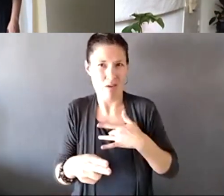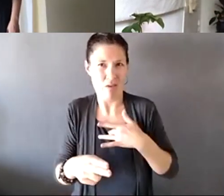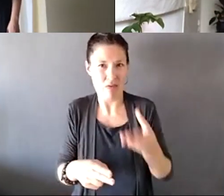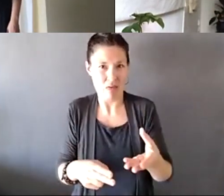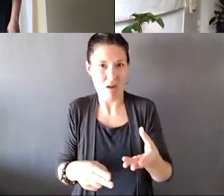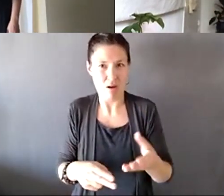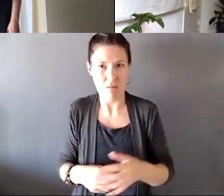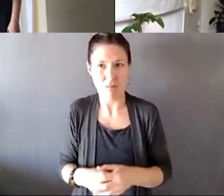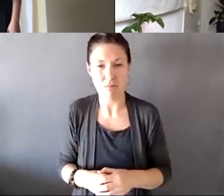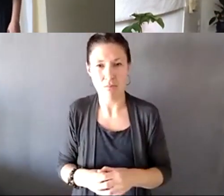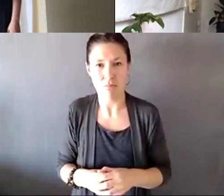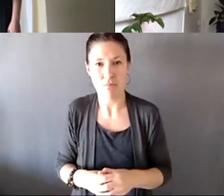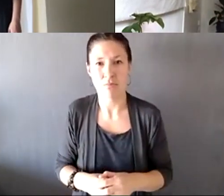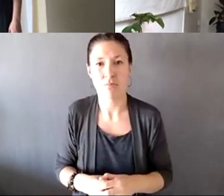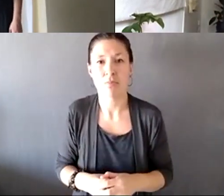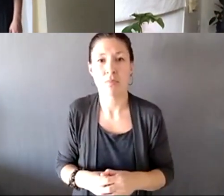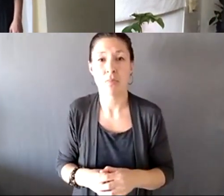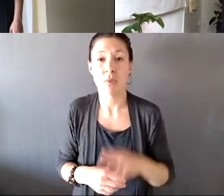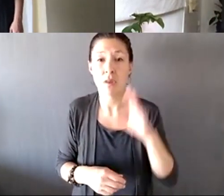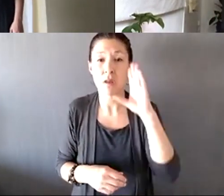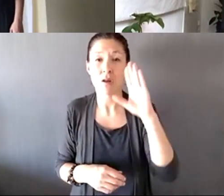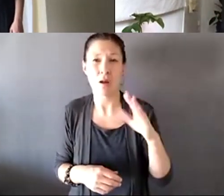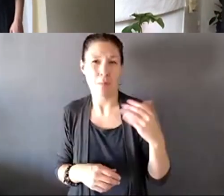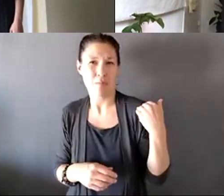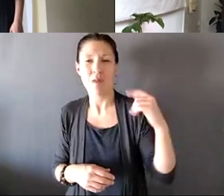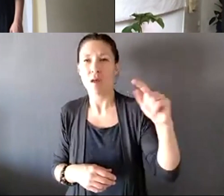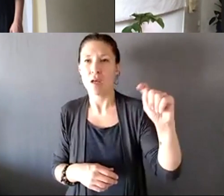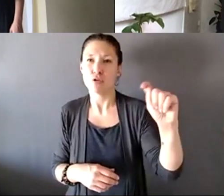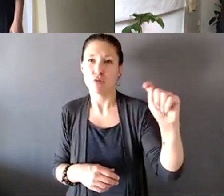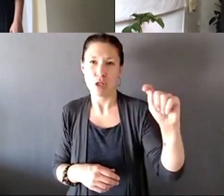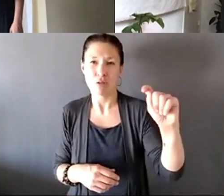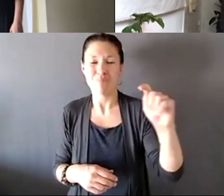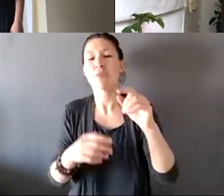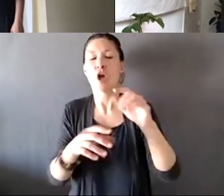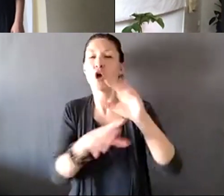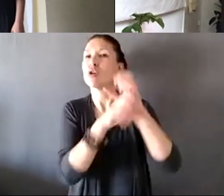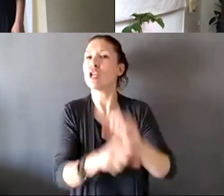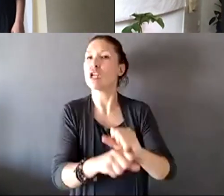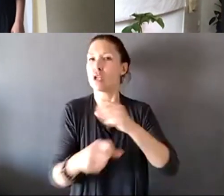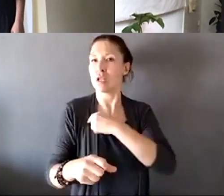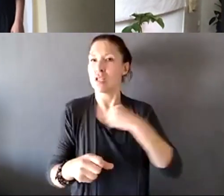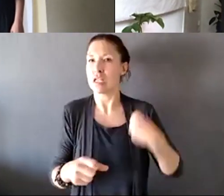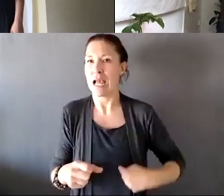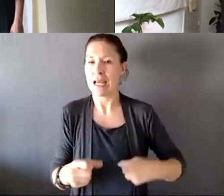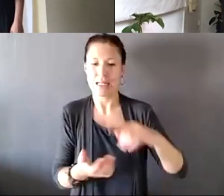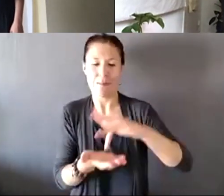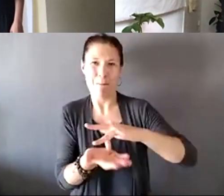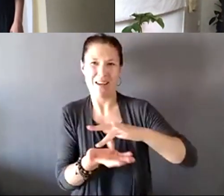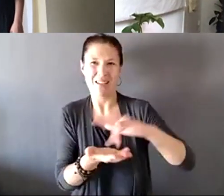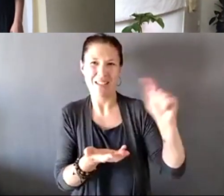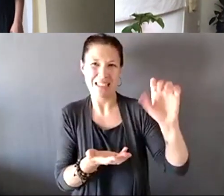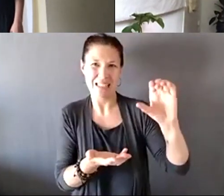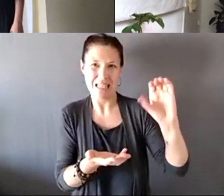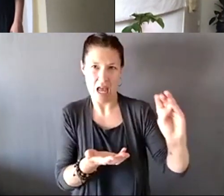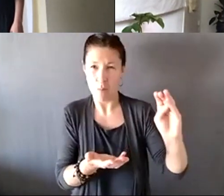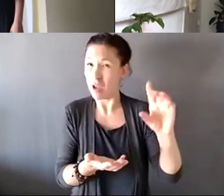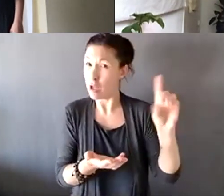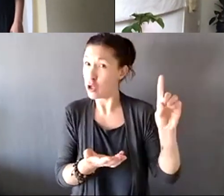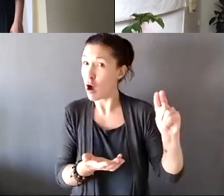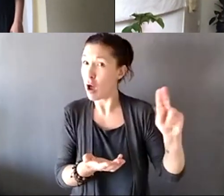So if you took Donna's workshop on TCM, she told us about kidney 1, which is this magic